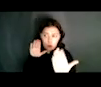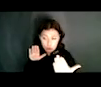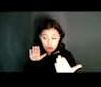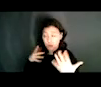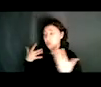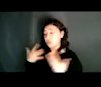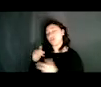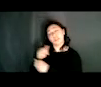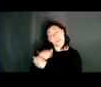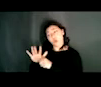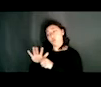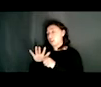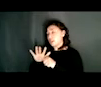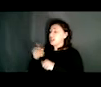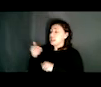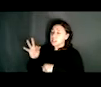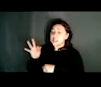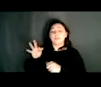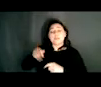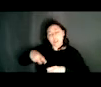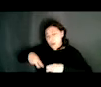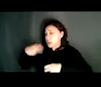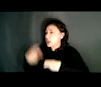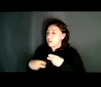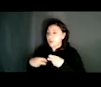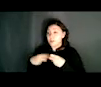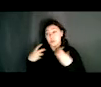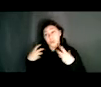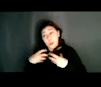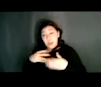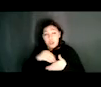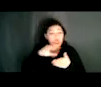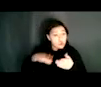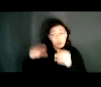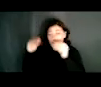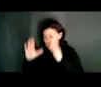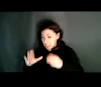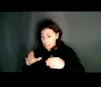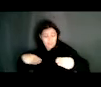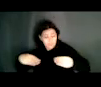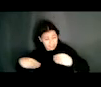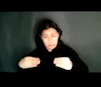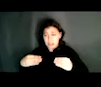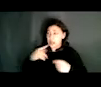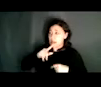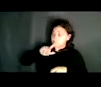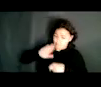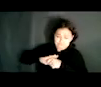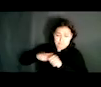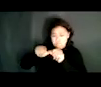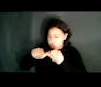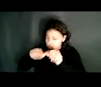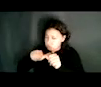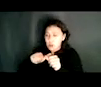to the remarkable work of our faculty and the flexibility of our students, we have made real progress. This year's nominations